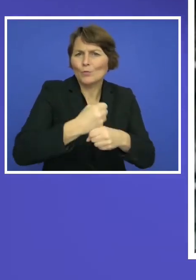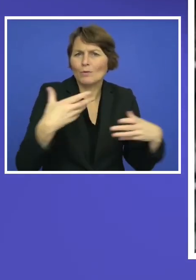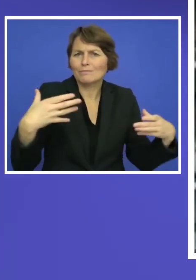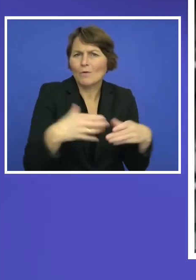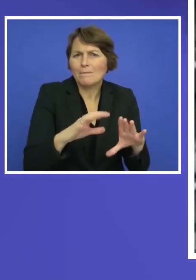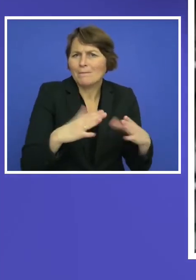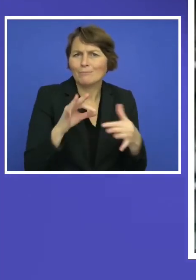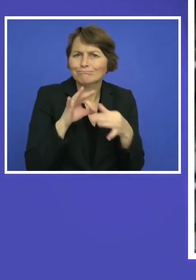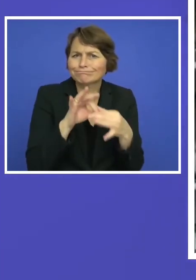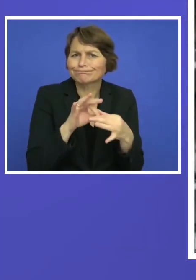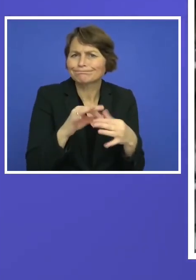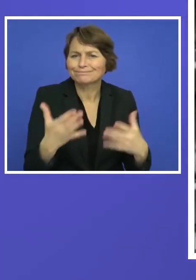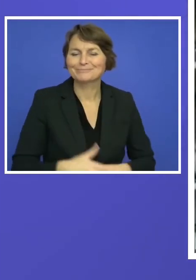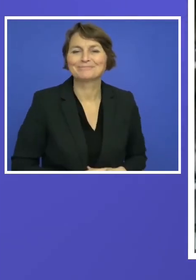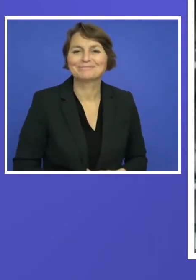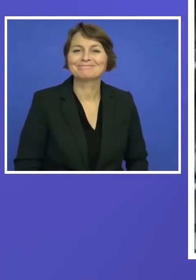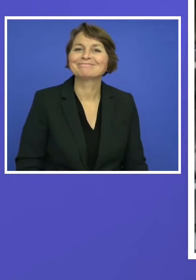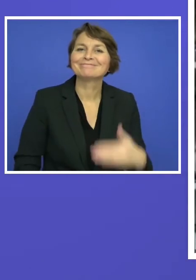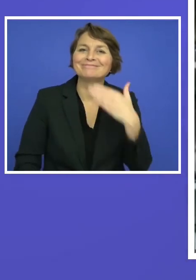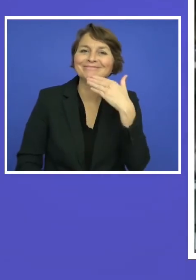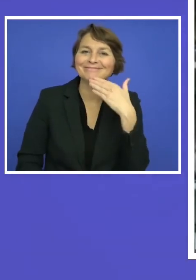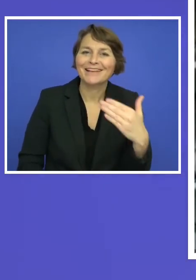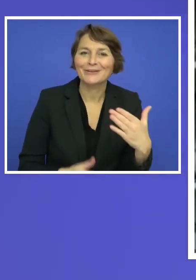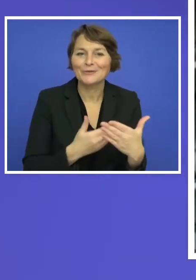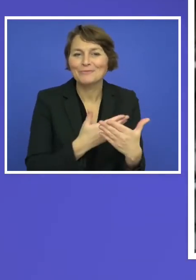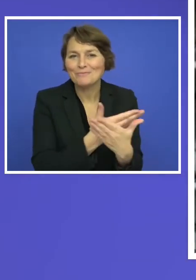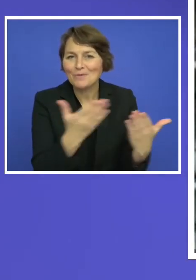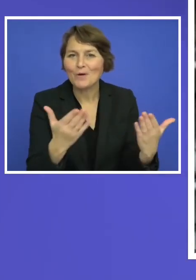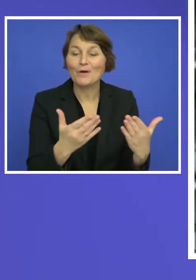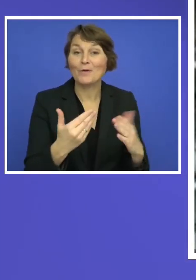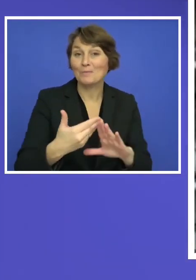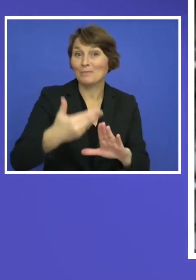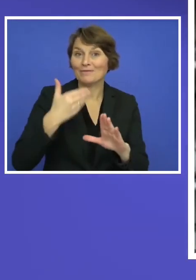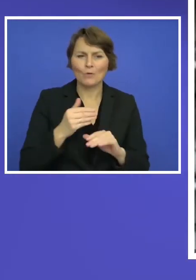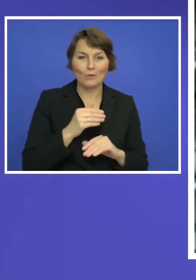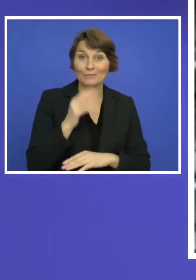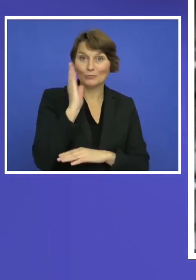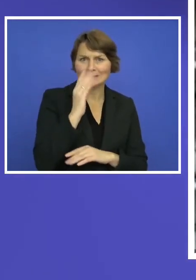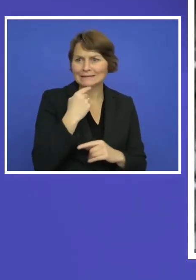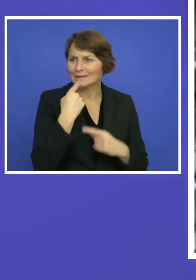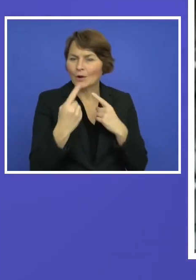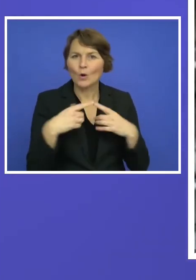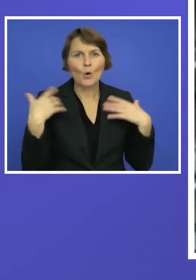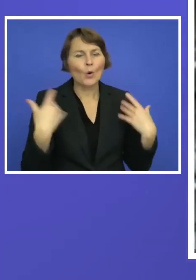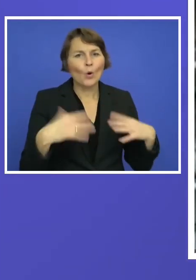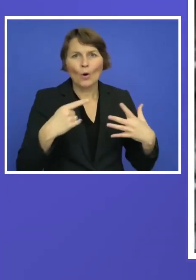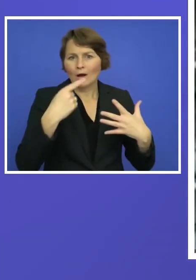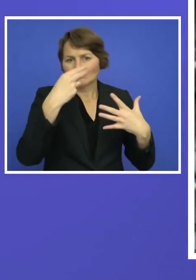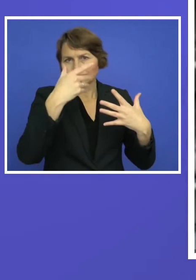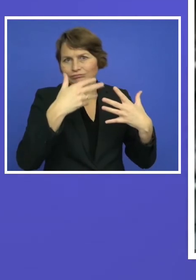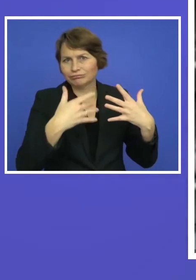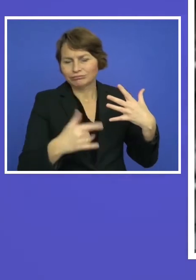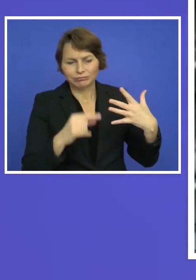you, dear colleagues who have already spoken very powerfully on all the aspects